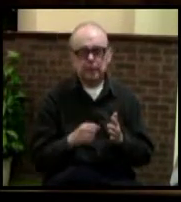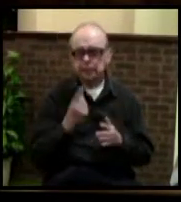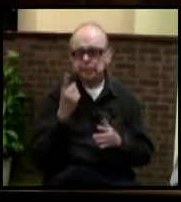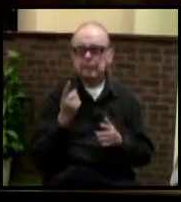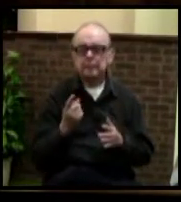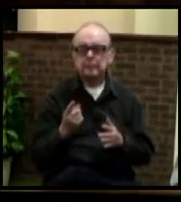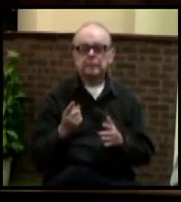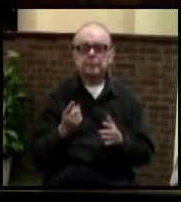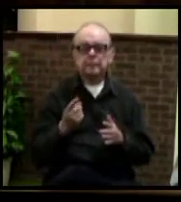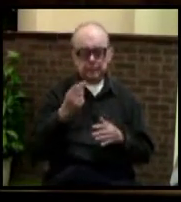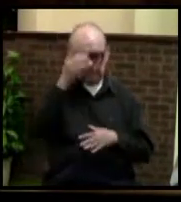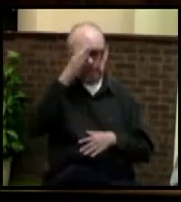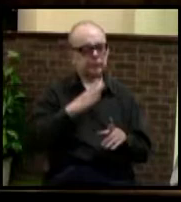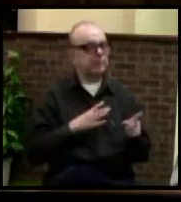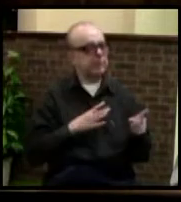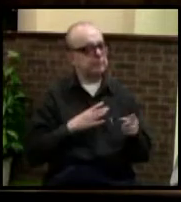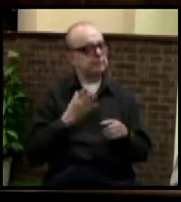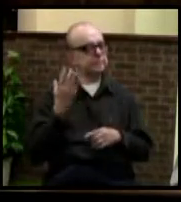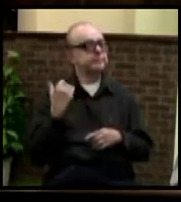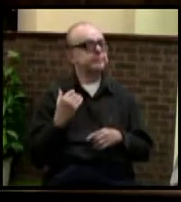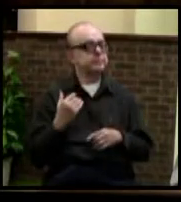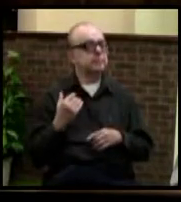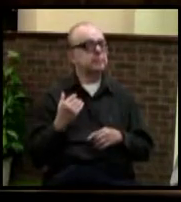need to understand. There was a guy,